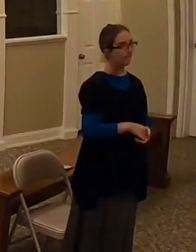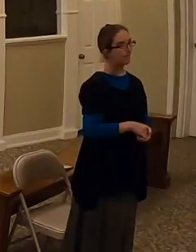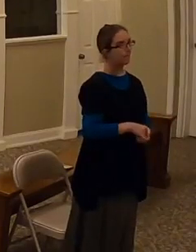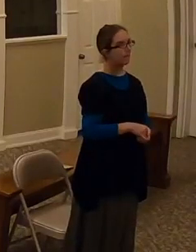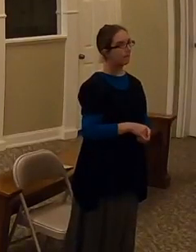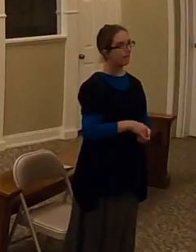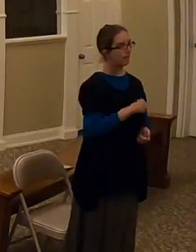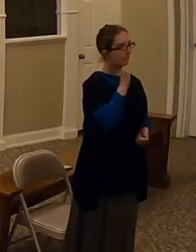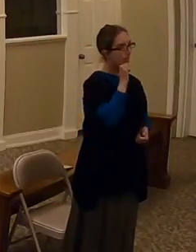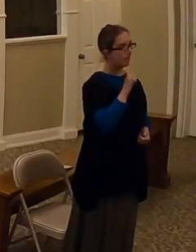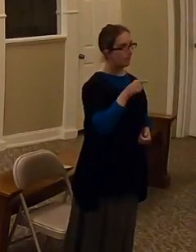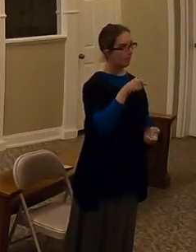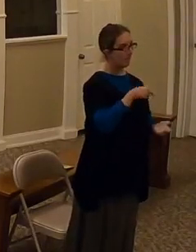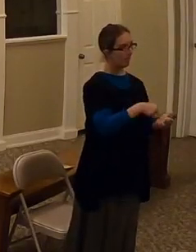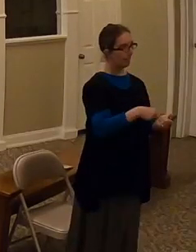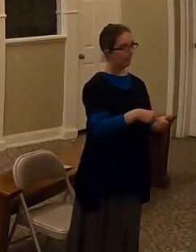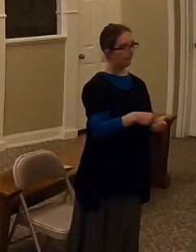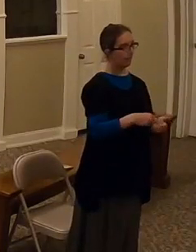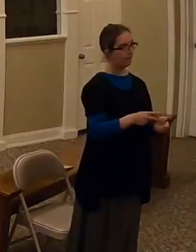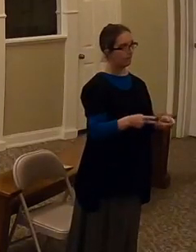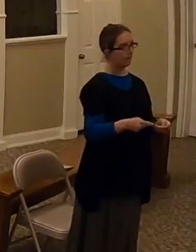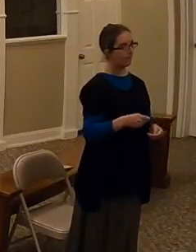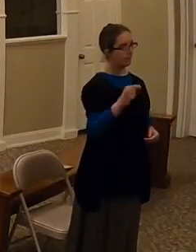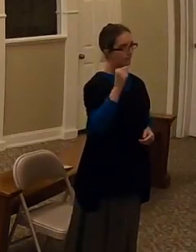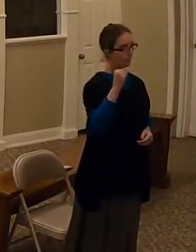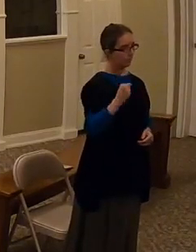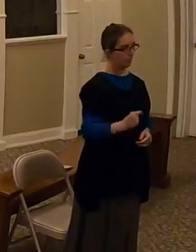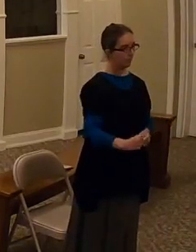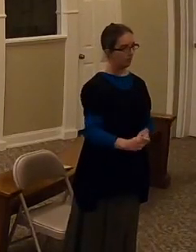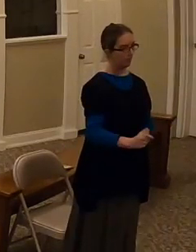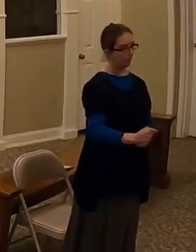said, from this point forward, it's going downhill.